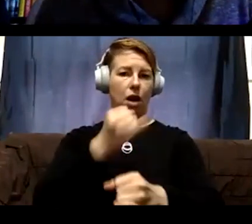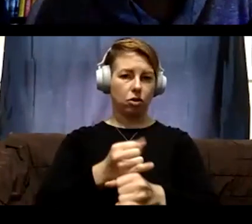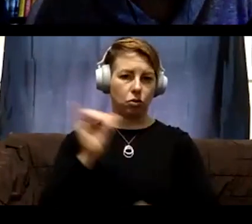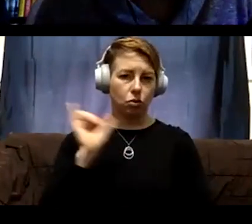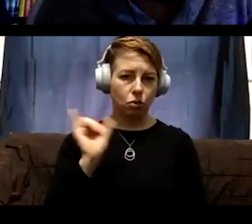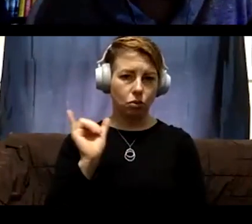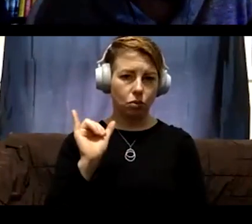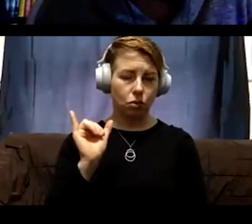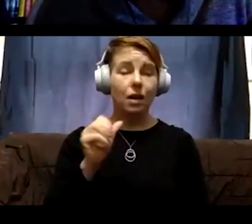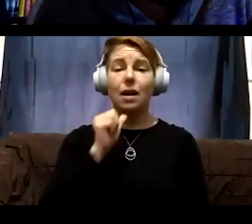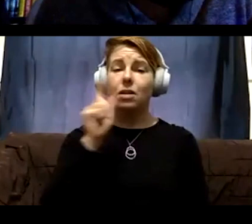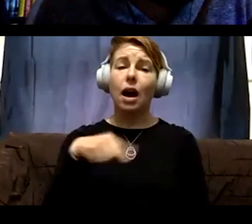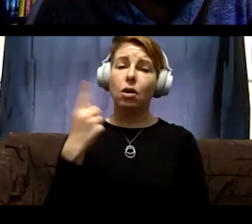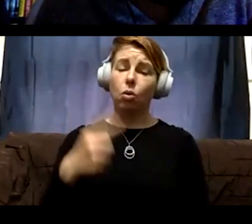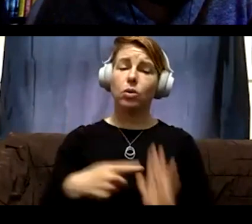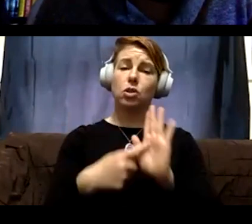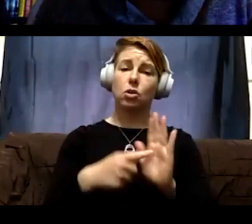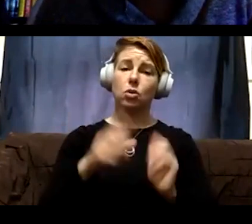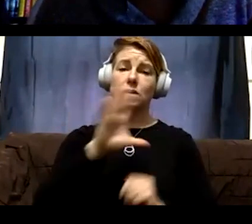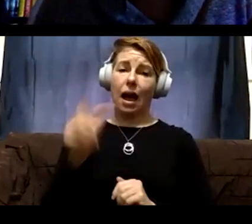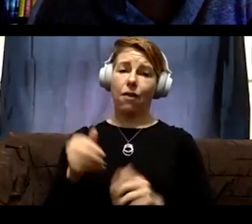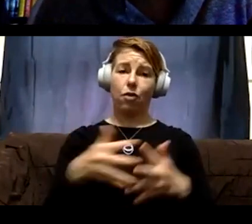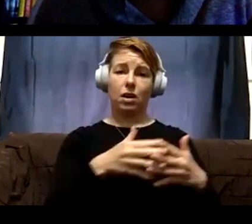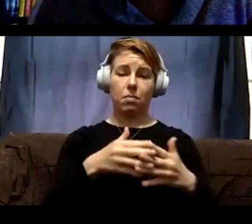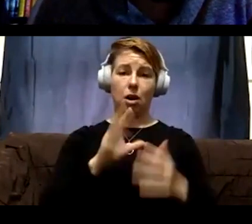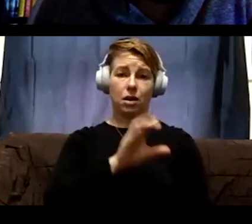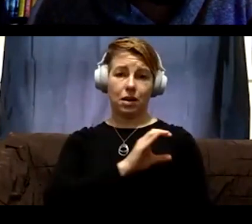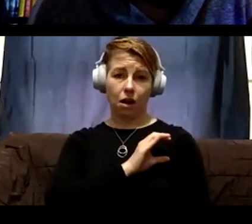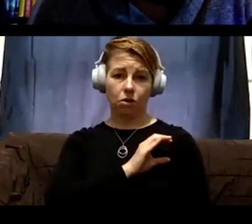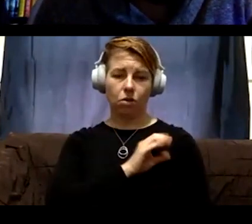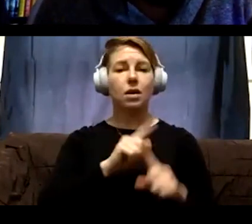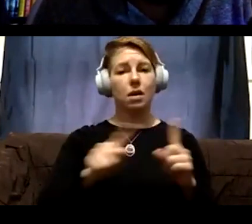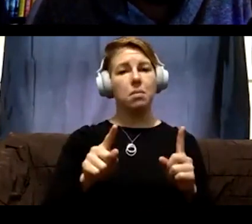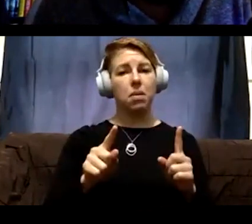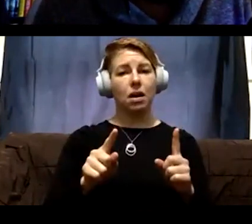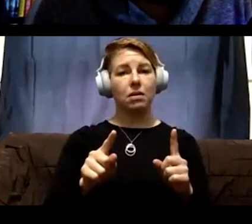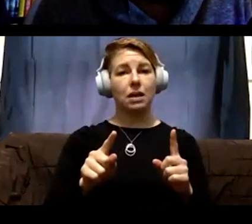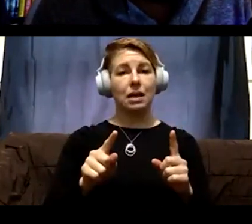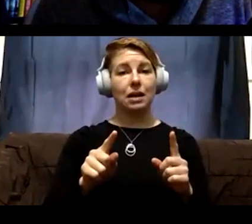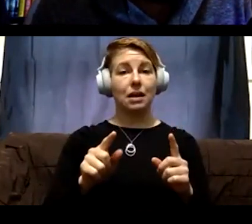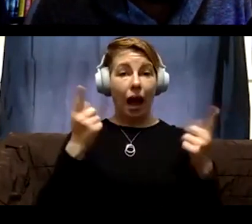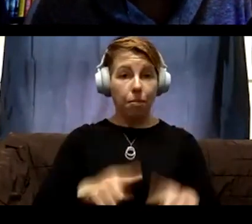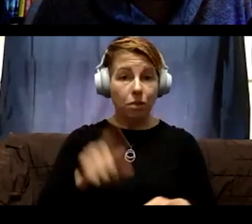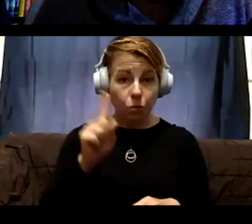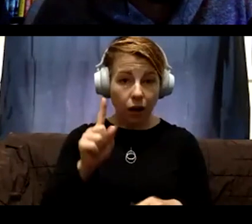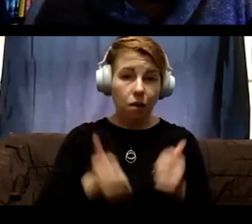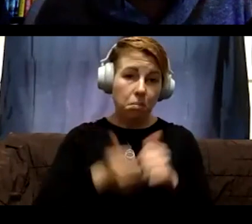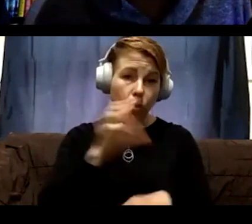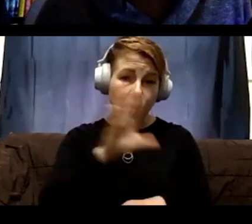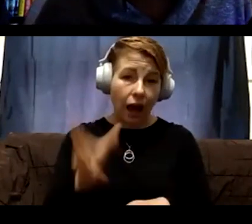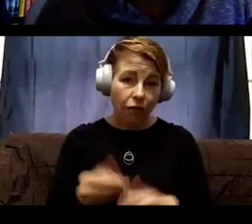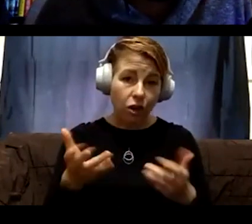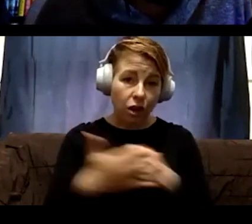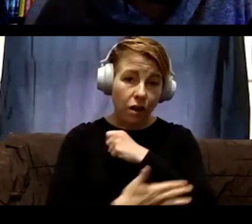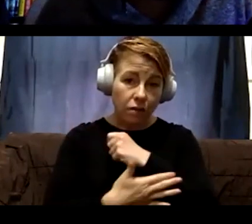it not only features African-American characters, but it is also set largely in Africa. On the foundation